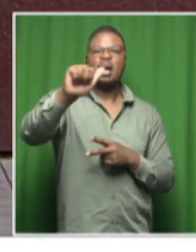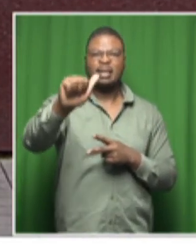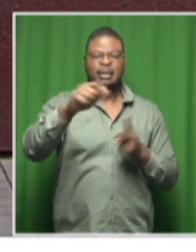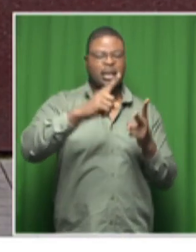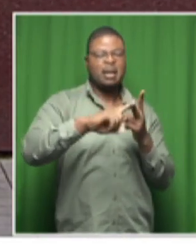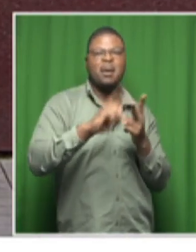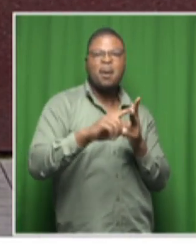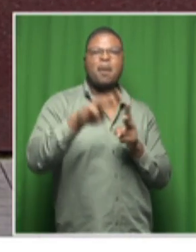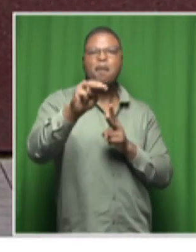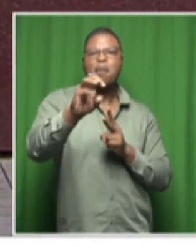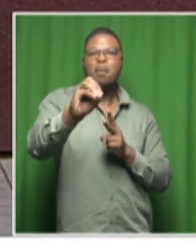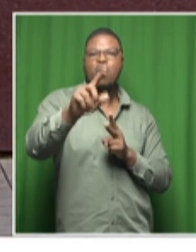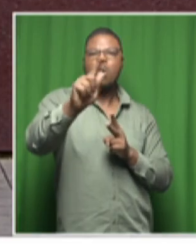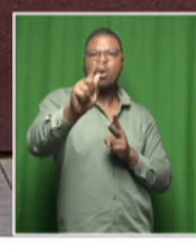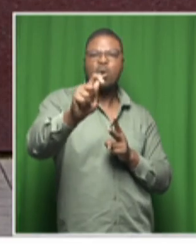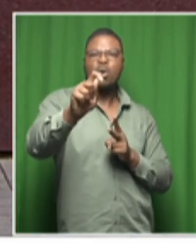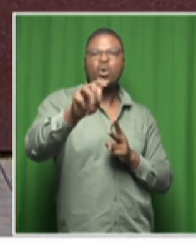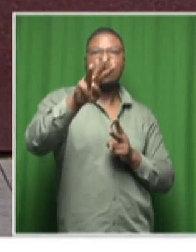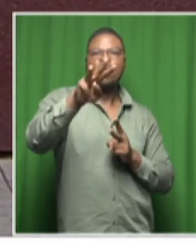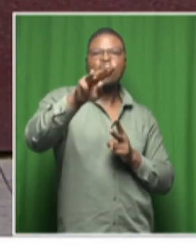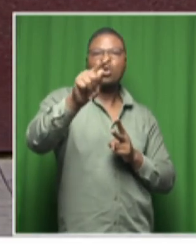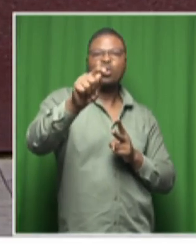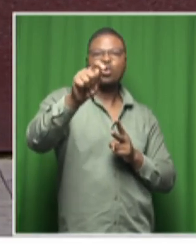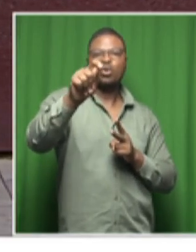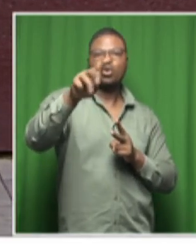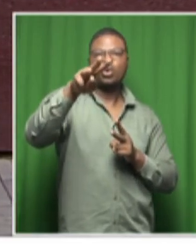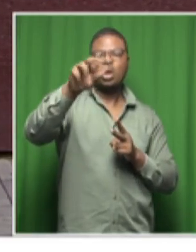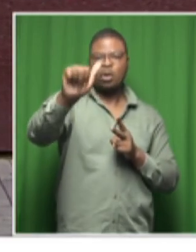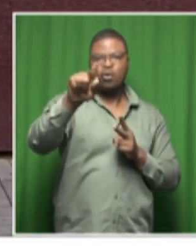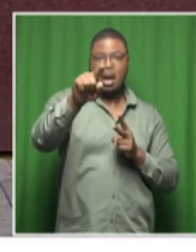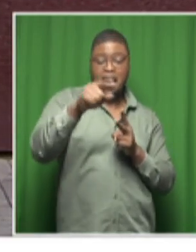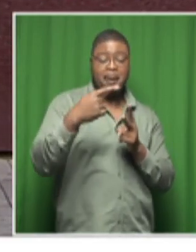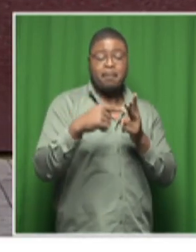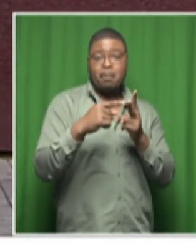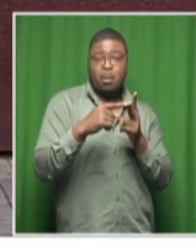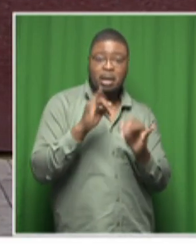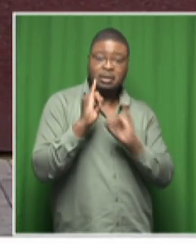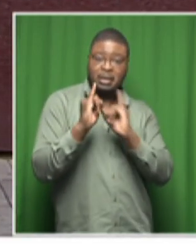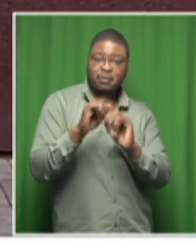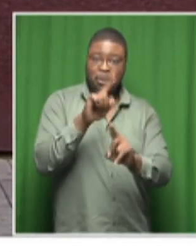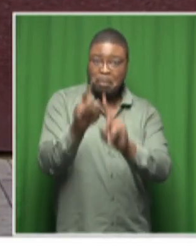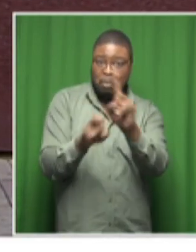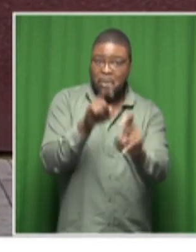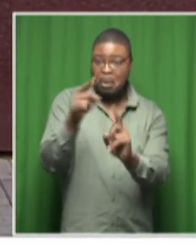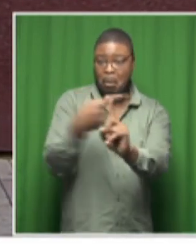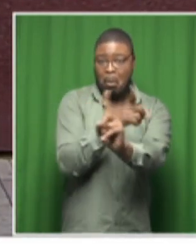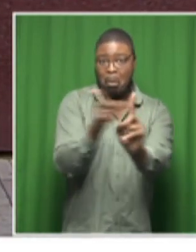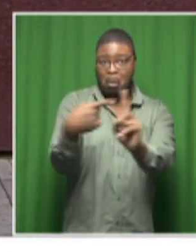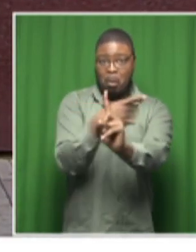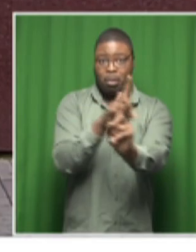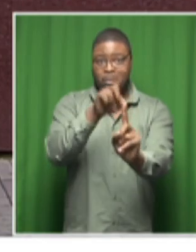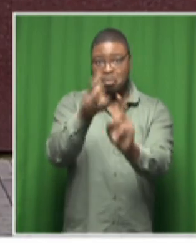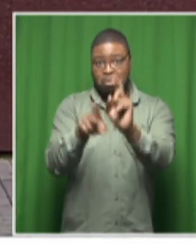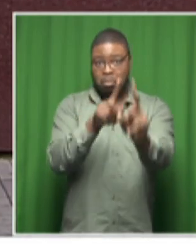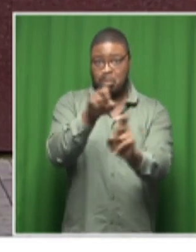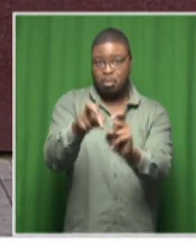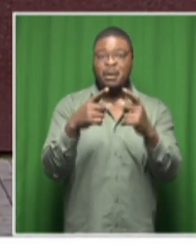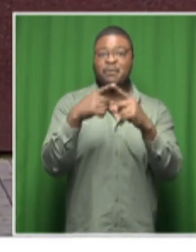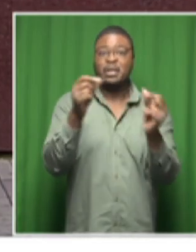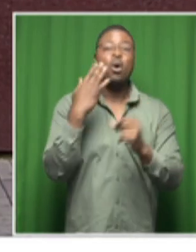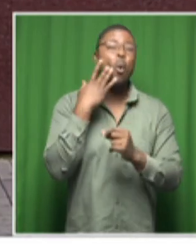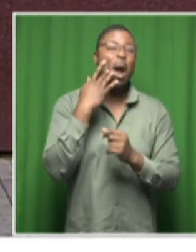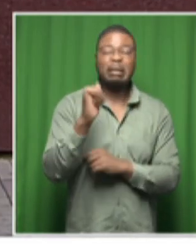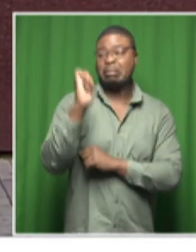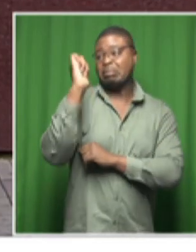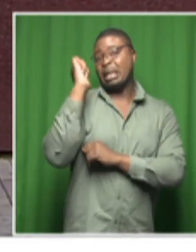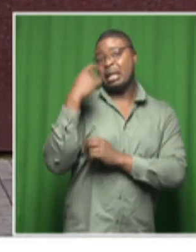Sergeant Mthethwa, who concluded his cross-examination, or concluded in cross-examination on Friday, certainly